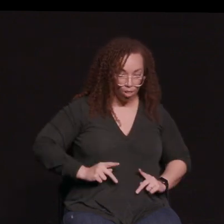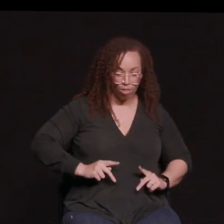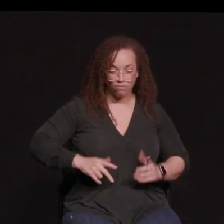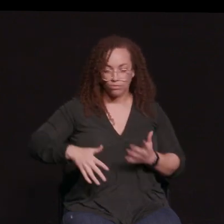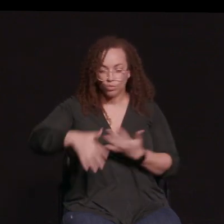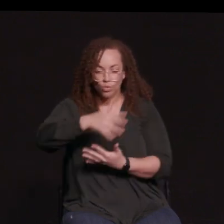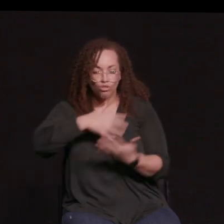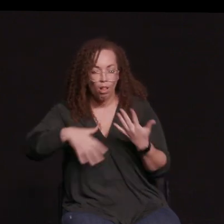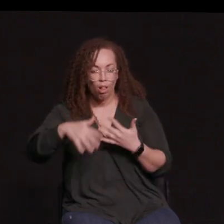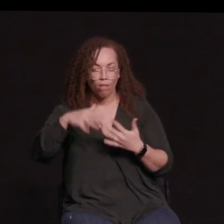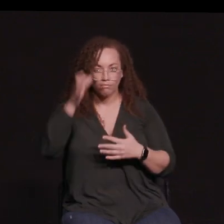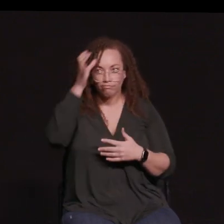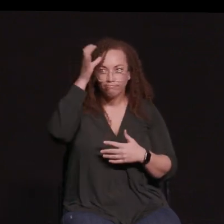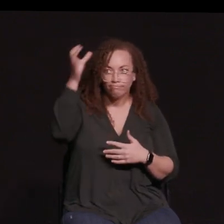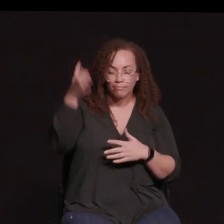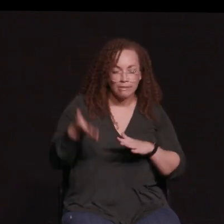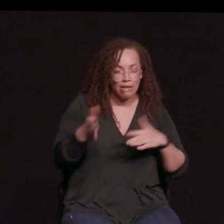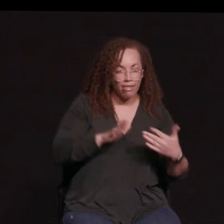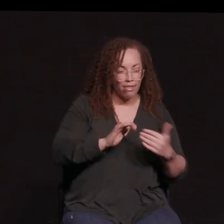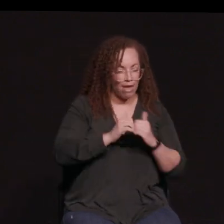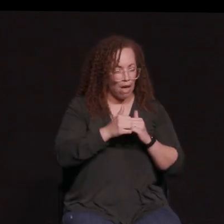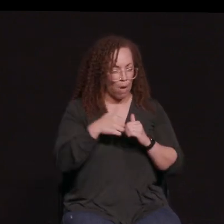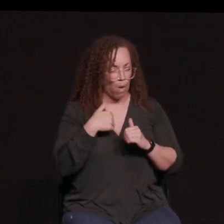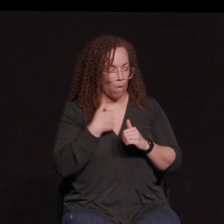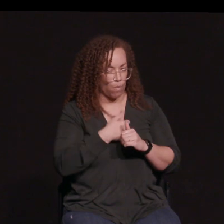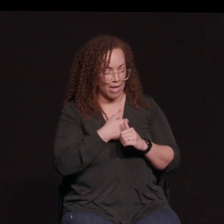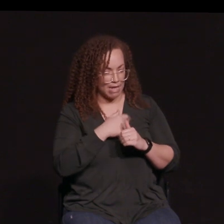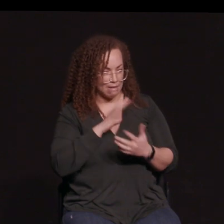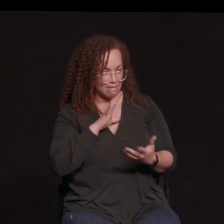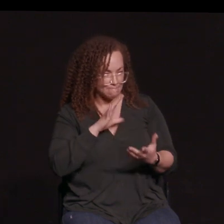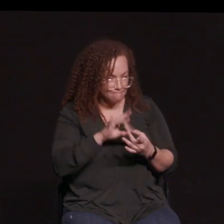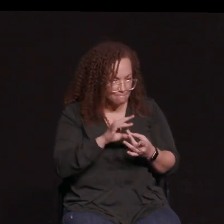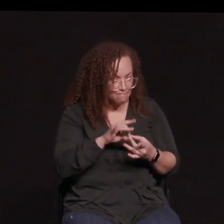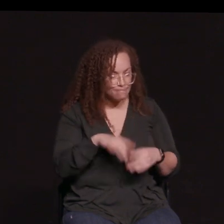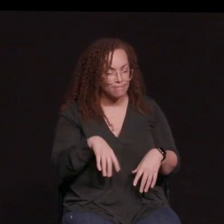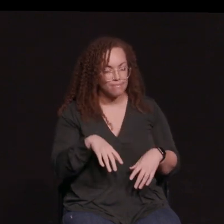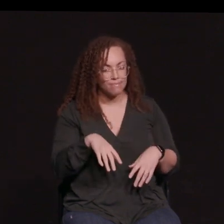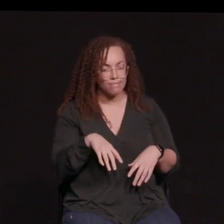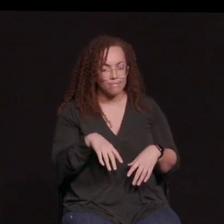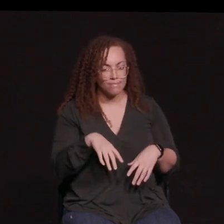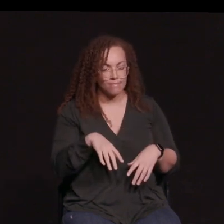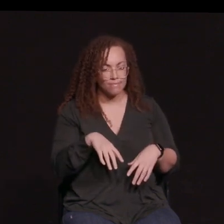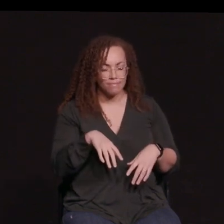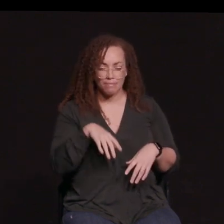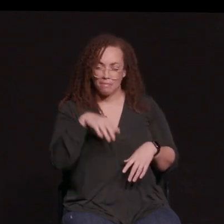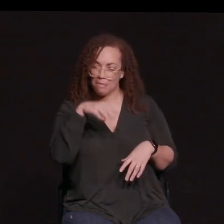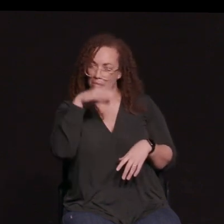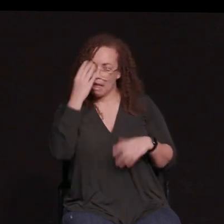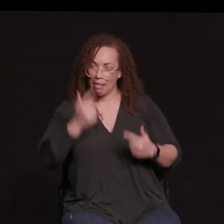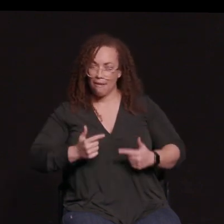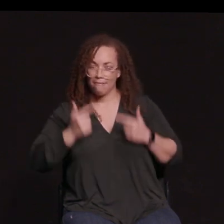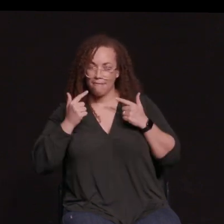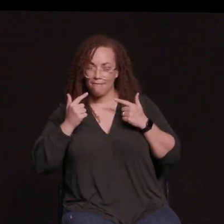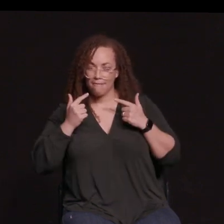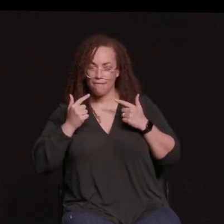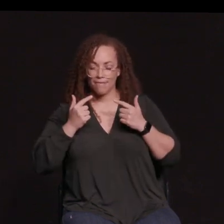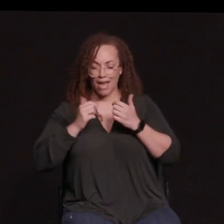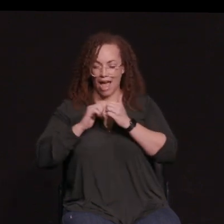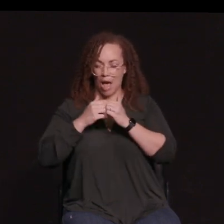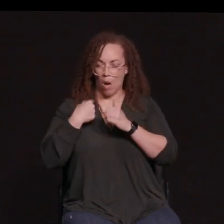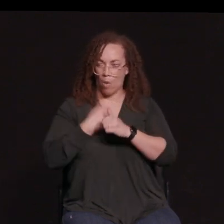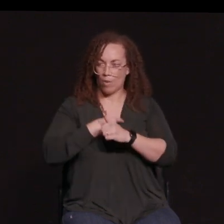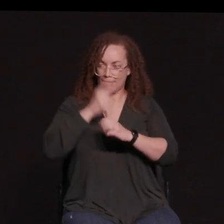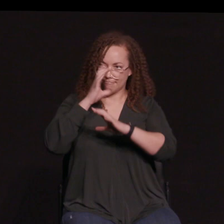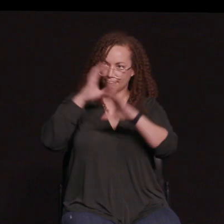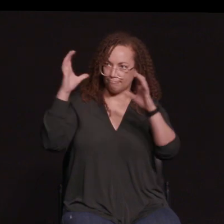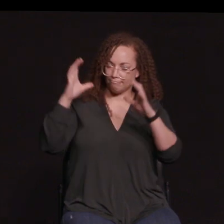figurative death, and also to the largeness that is Black life, or Black life insisted from